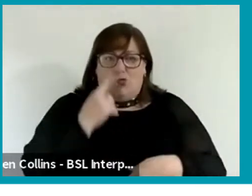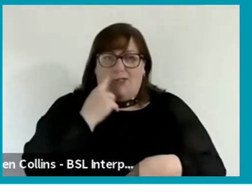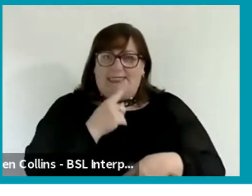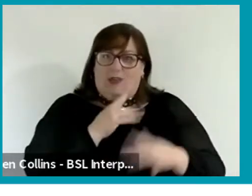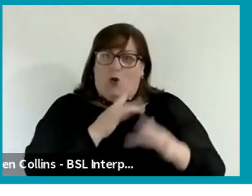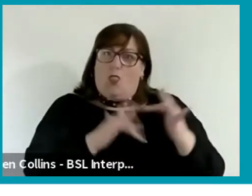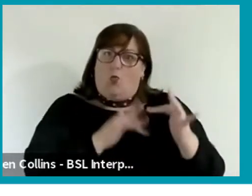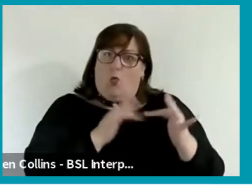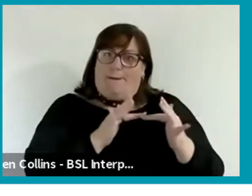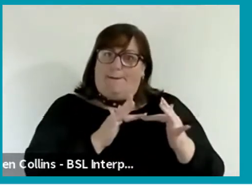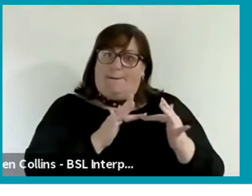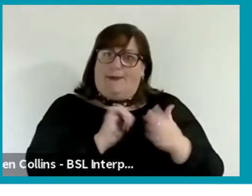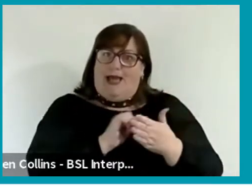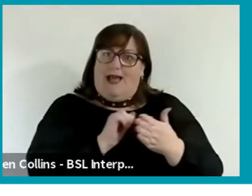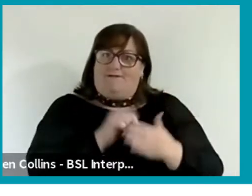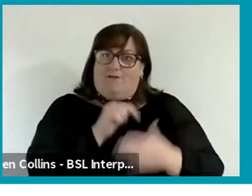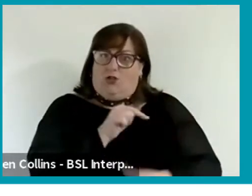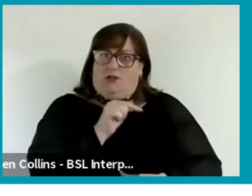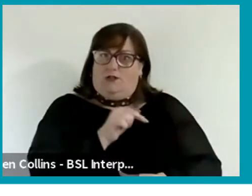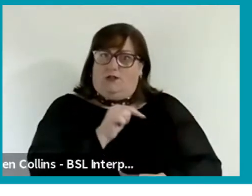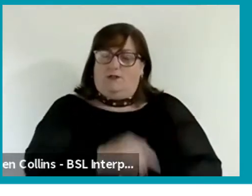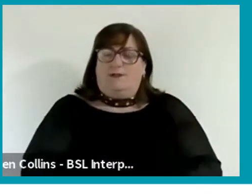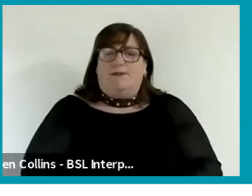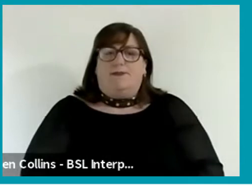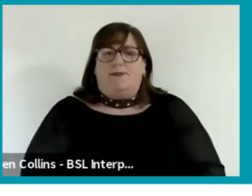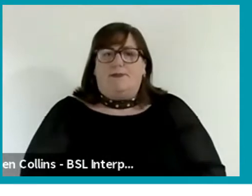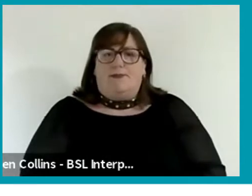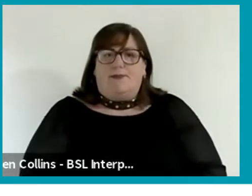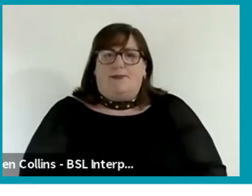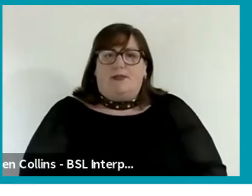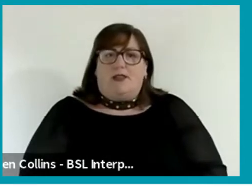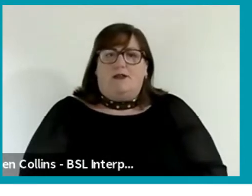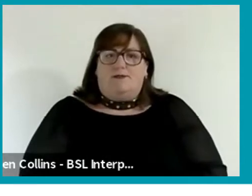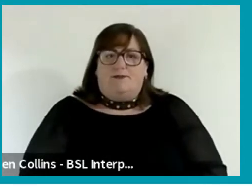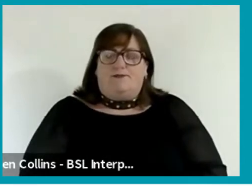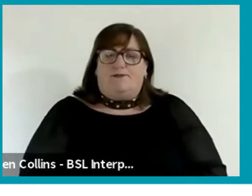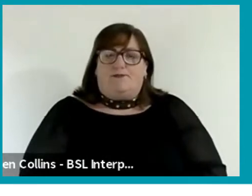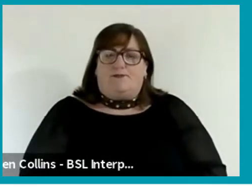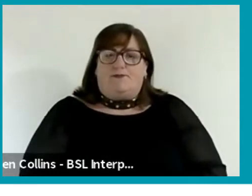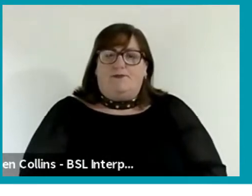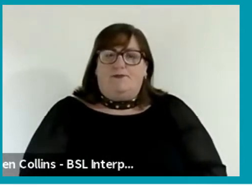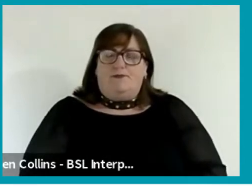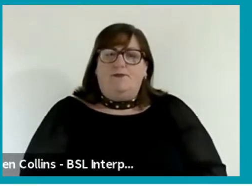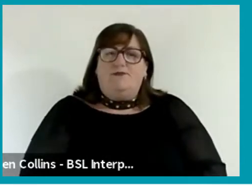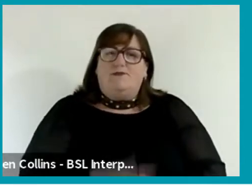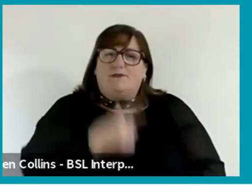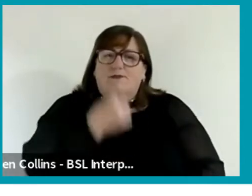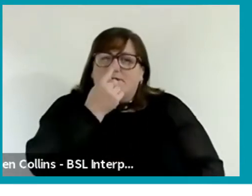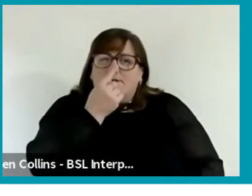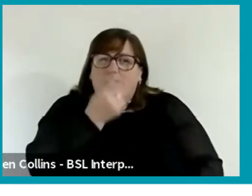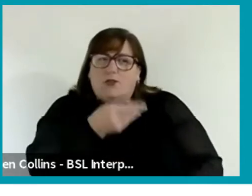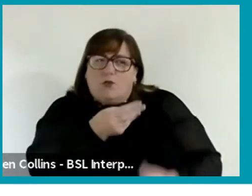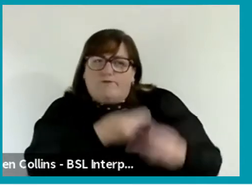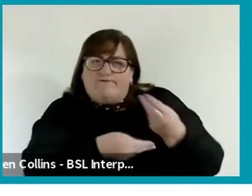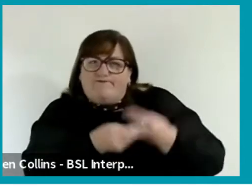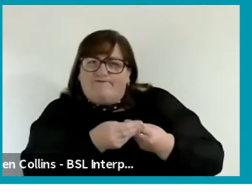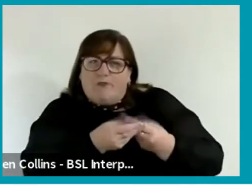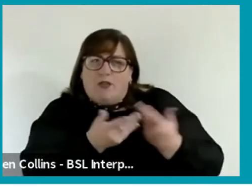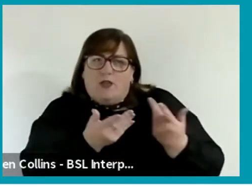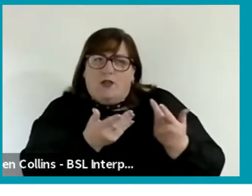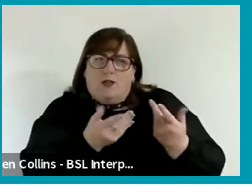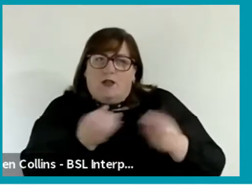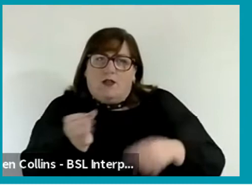stay with this a little longer with regards to the sorts of roles that you have. Can you tell us a little more about your recruitment